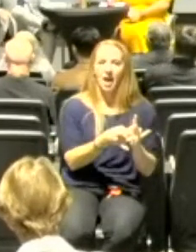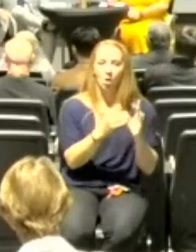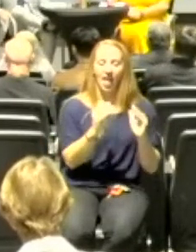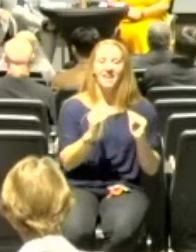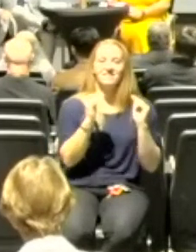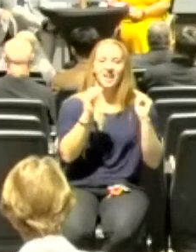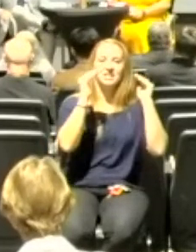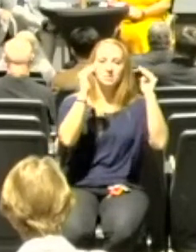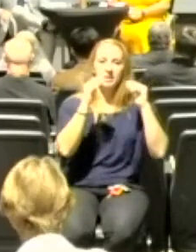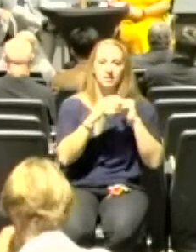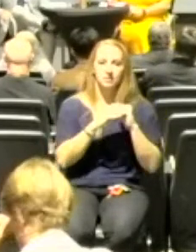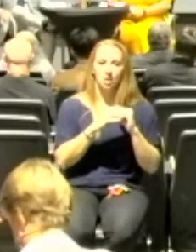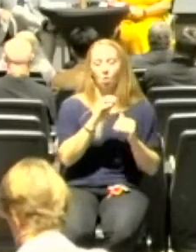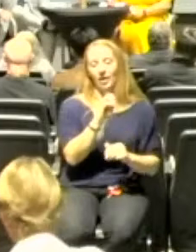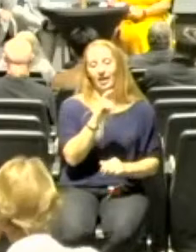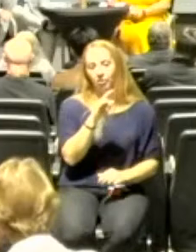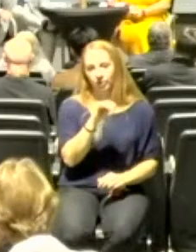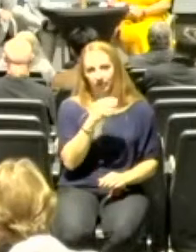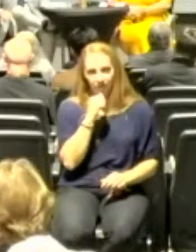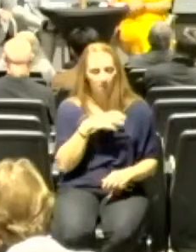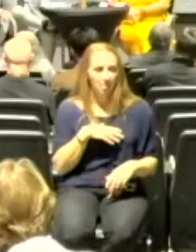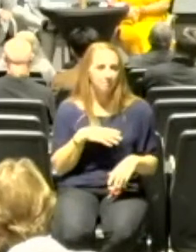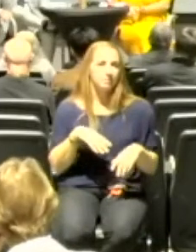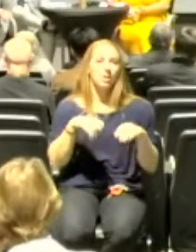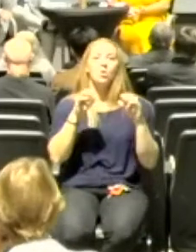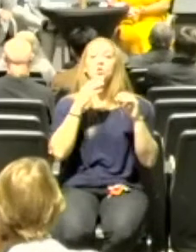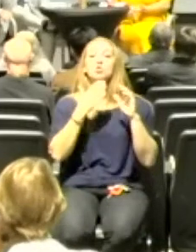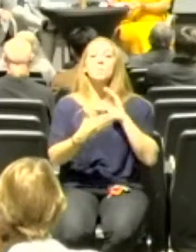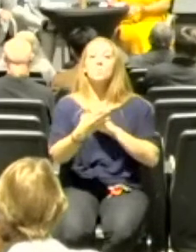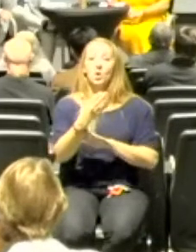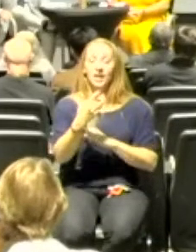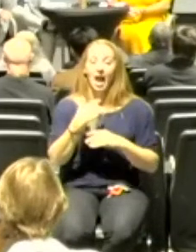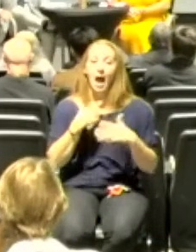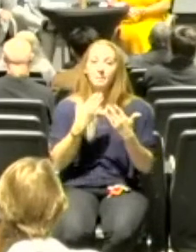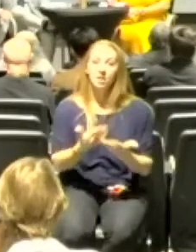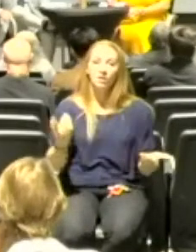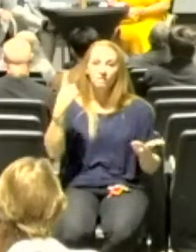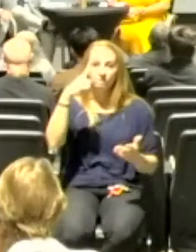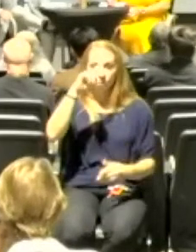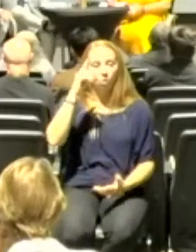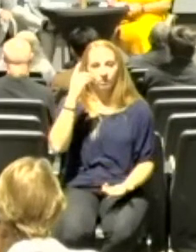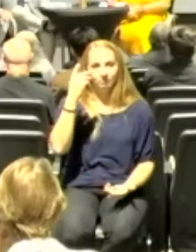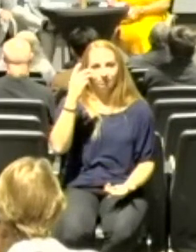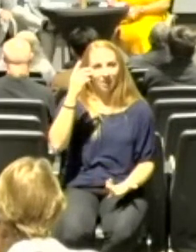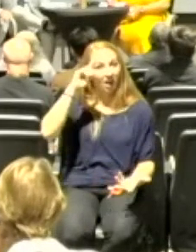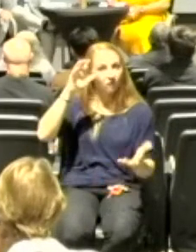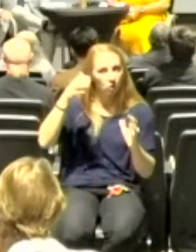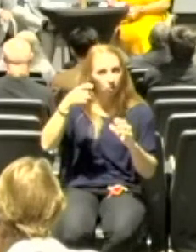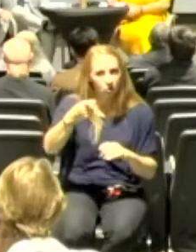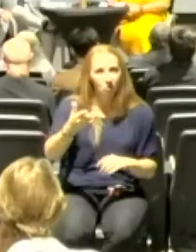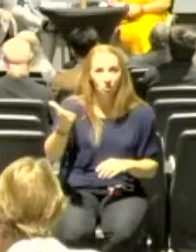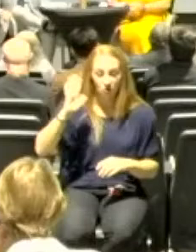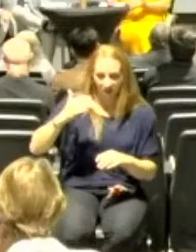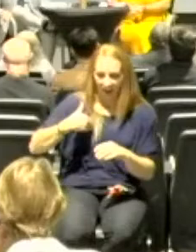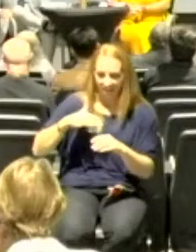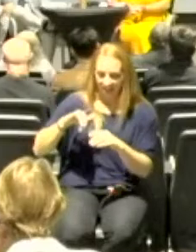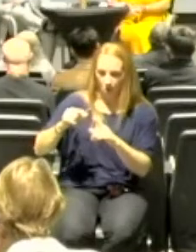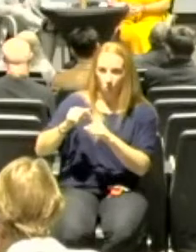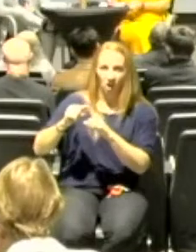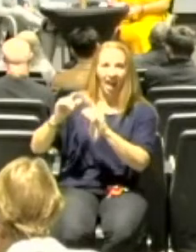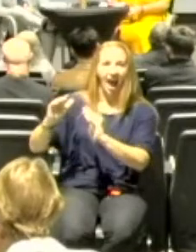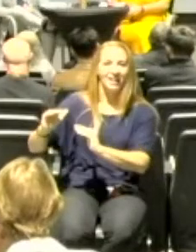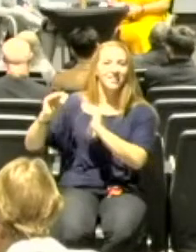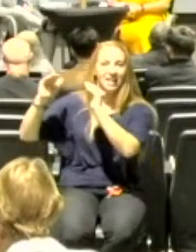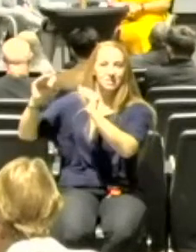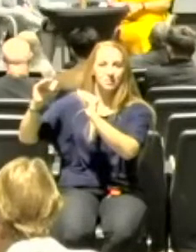advancement. Good morning, everyone. I'm here to confuse you because we used to have the word advancement in a different department, and I took it